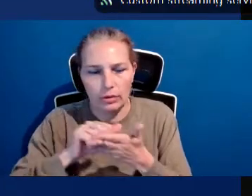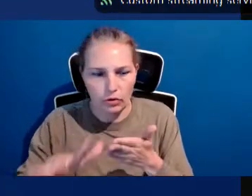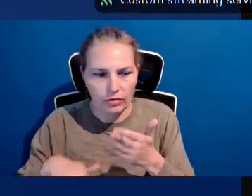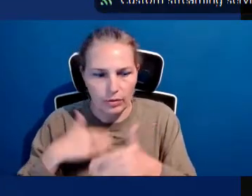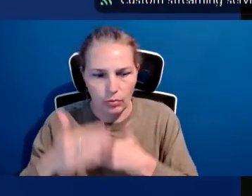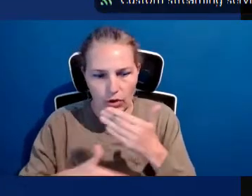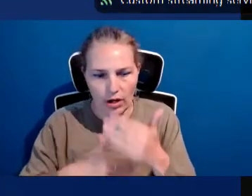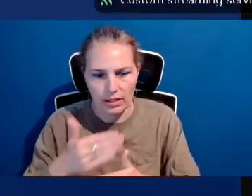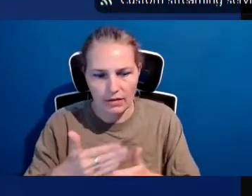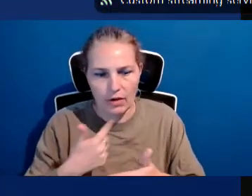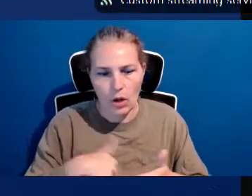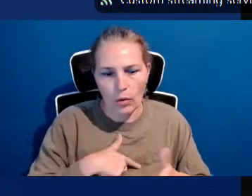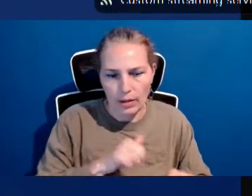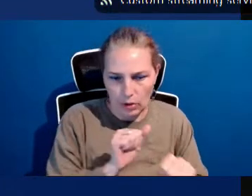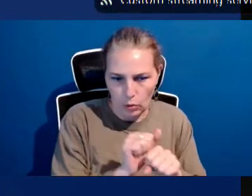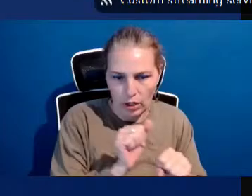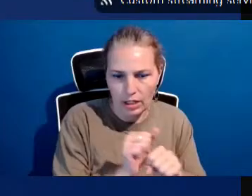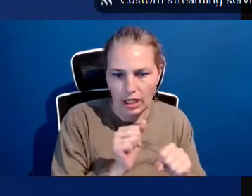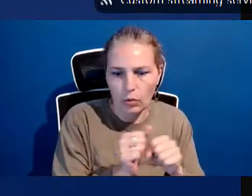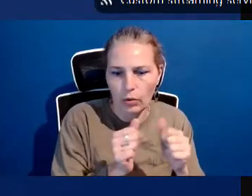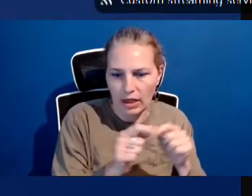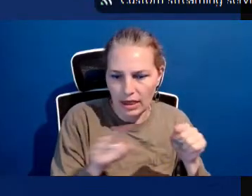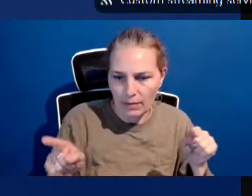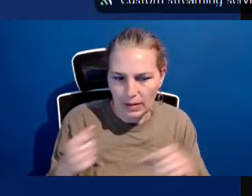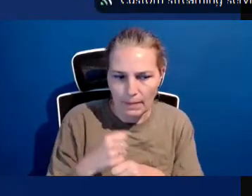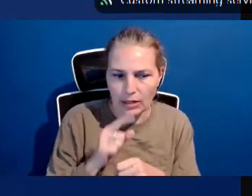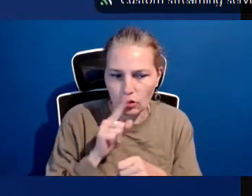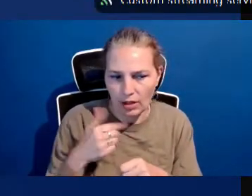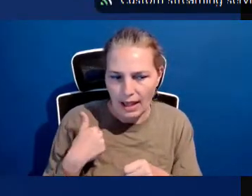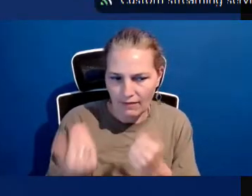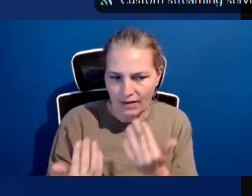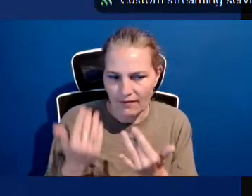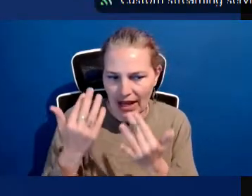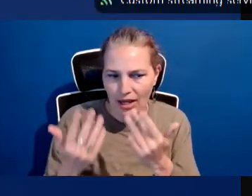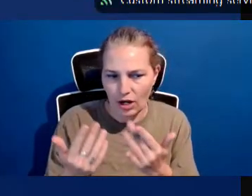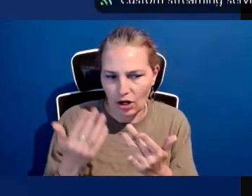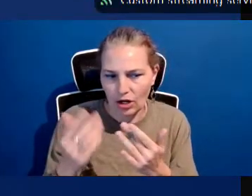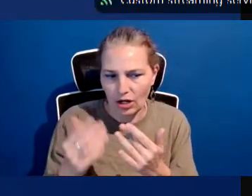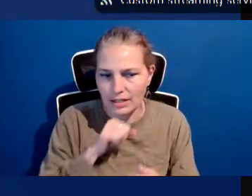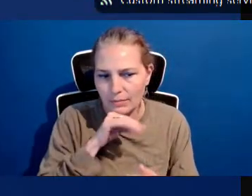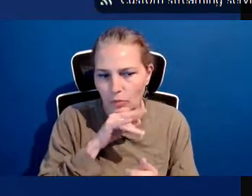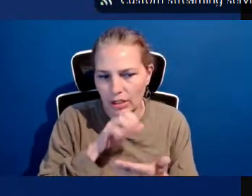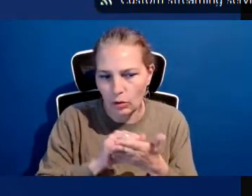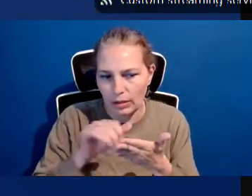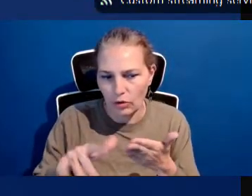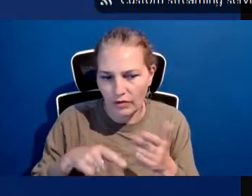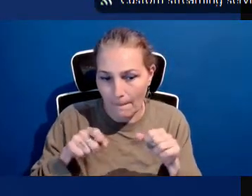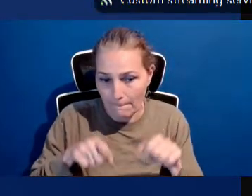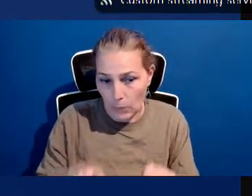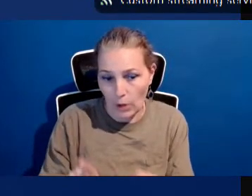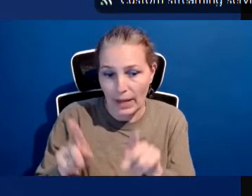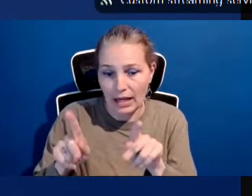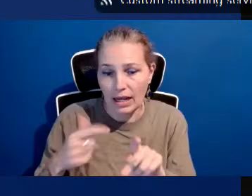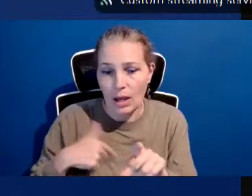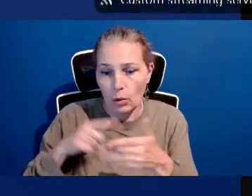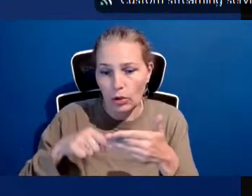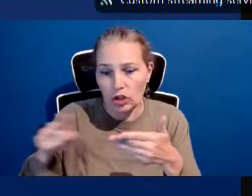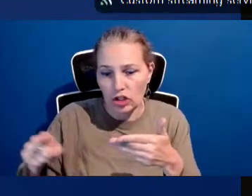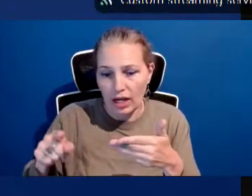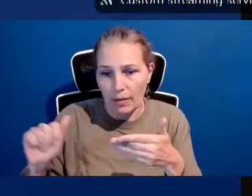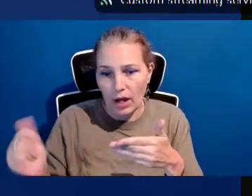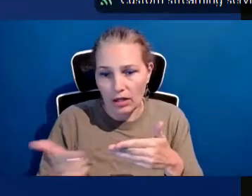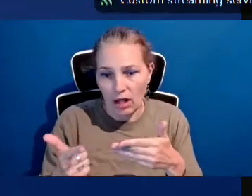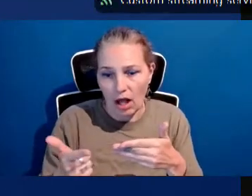permit, and we'll be checking up on these properties in the next week or so to confirm that the work